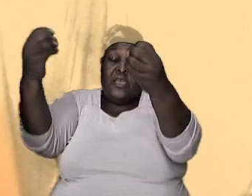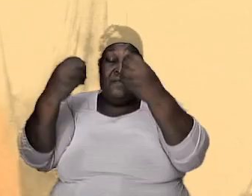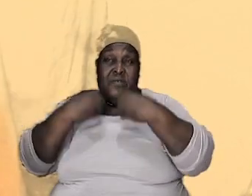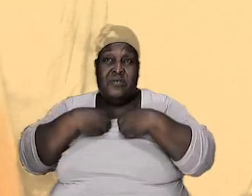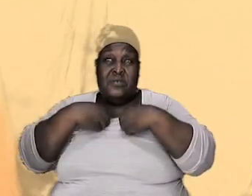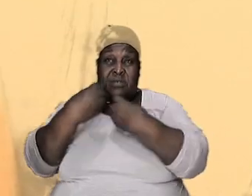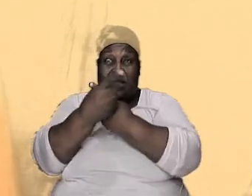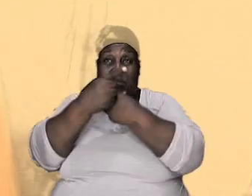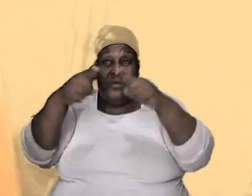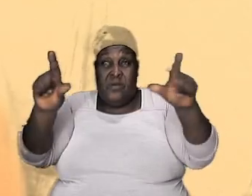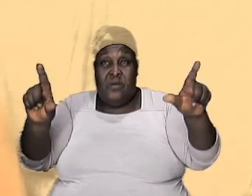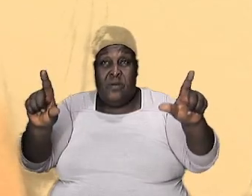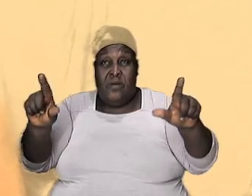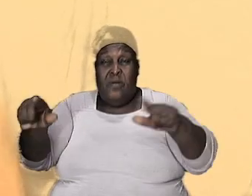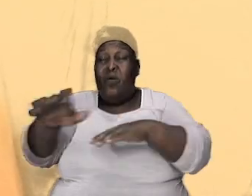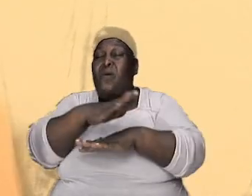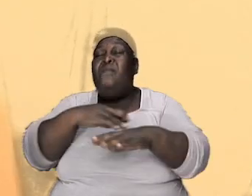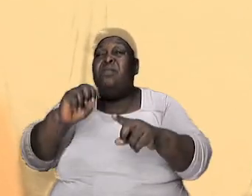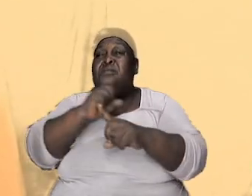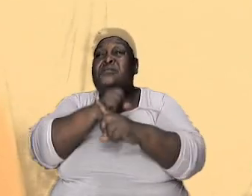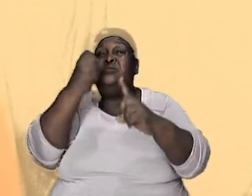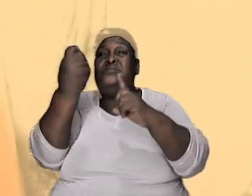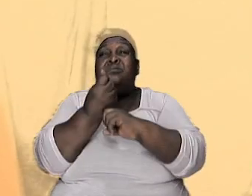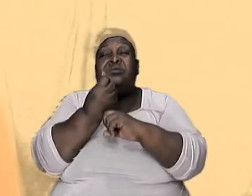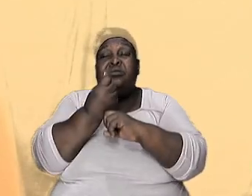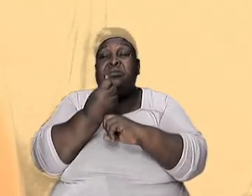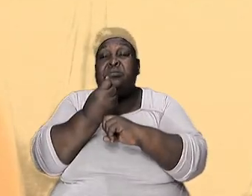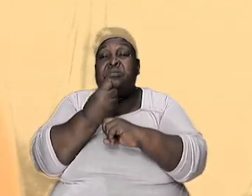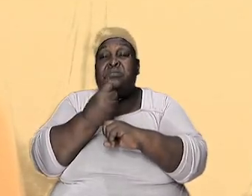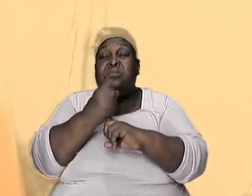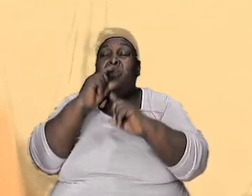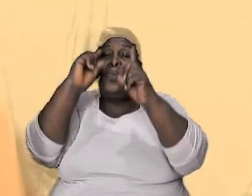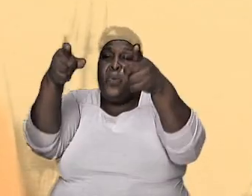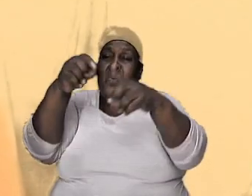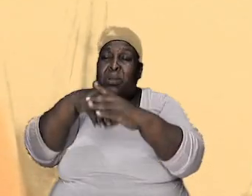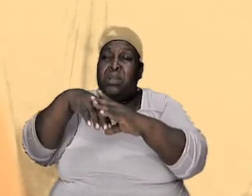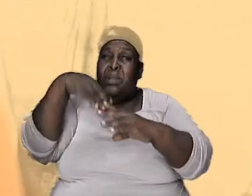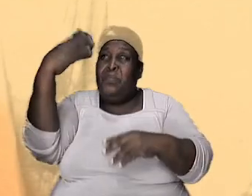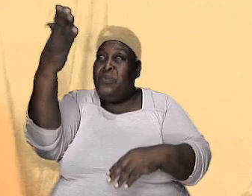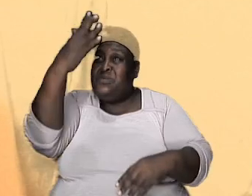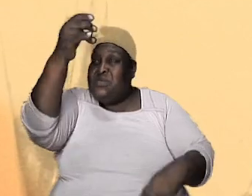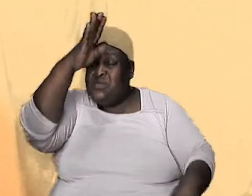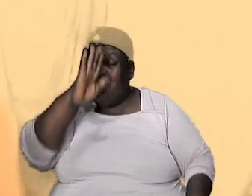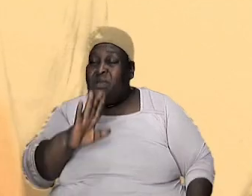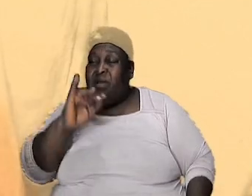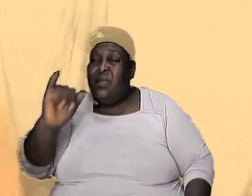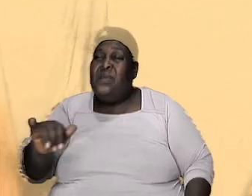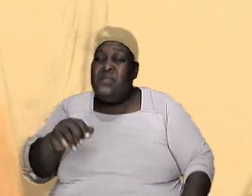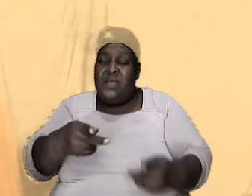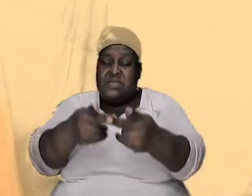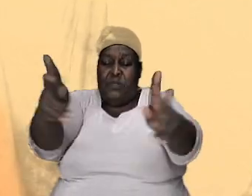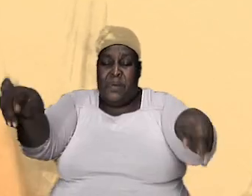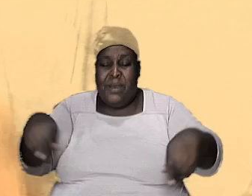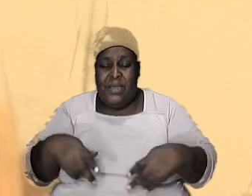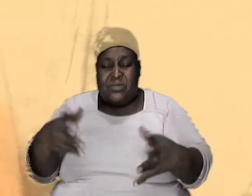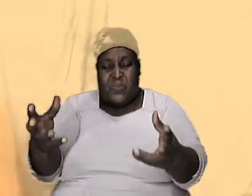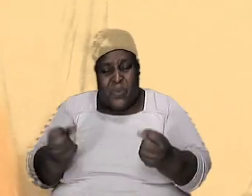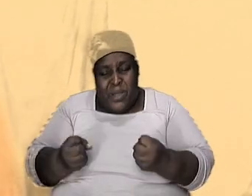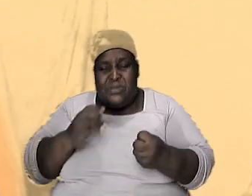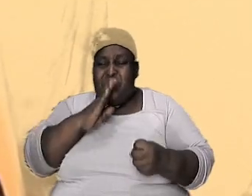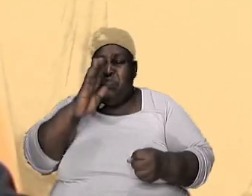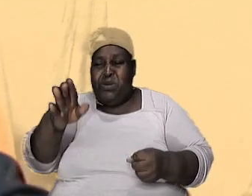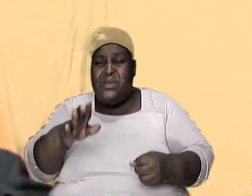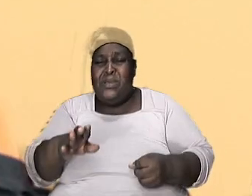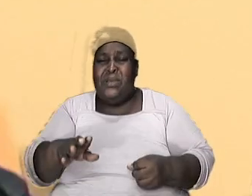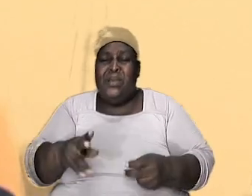through. When we talk about getting into the presence of Almighty God, brethren, that's the place where we want to be, that place